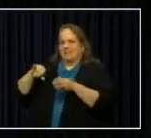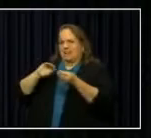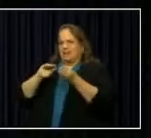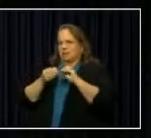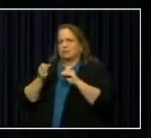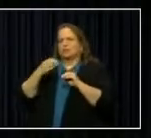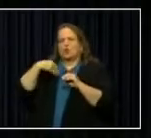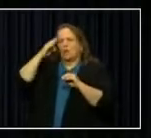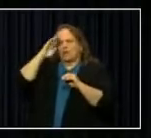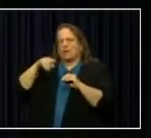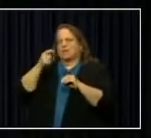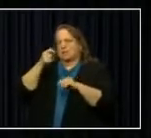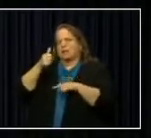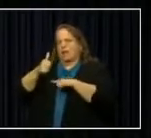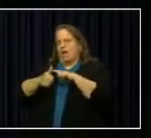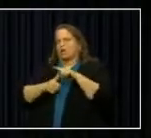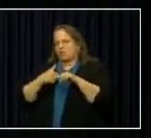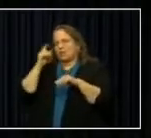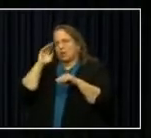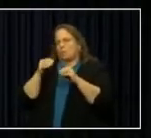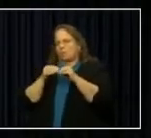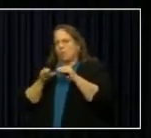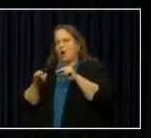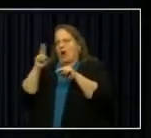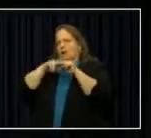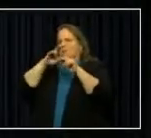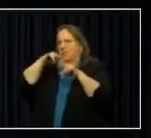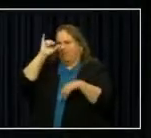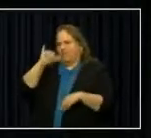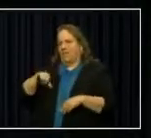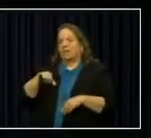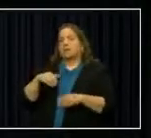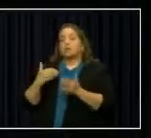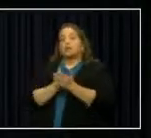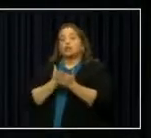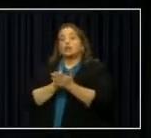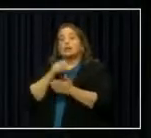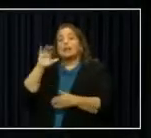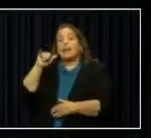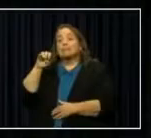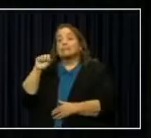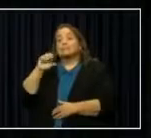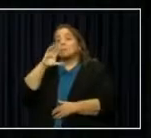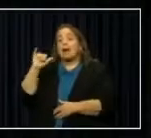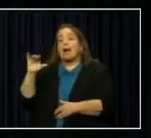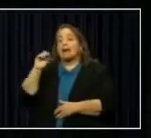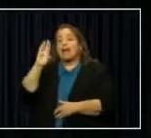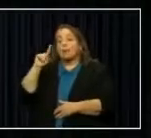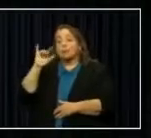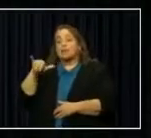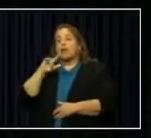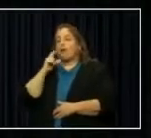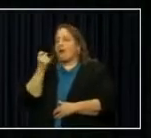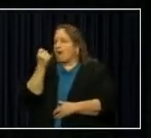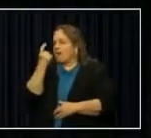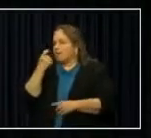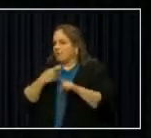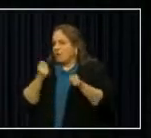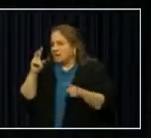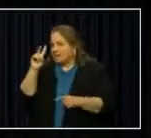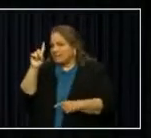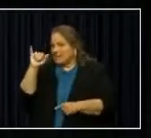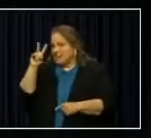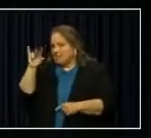So we know it is significantly higher. New cases by county are 11 from